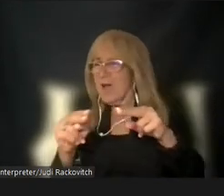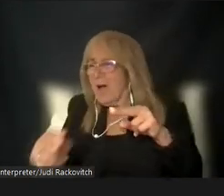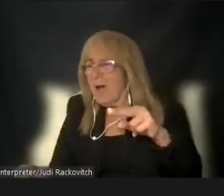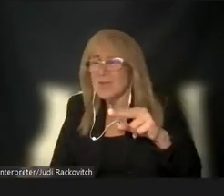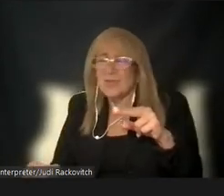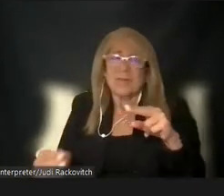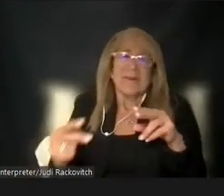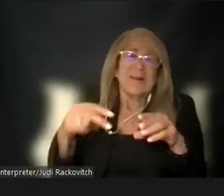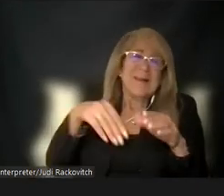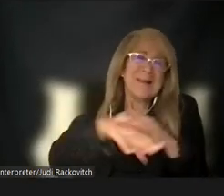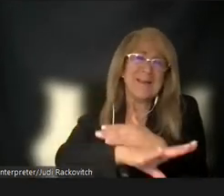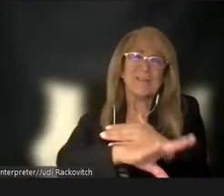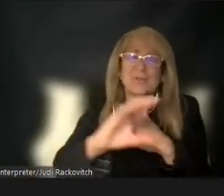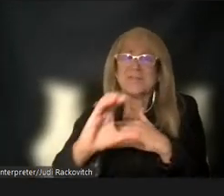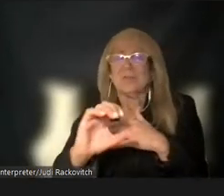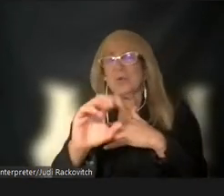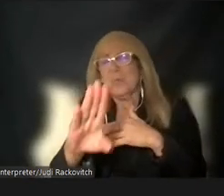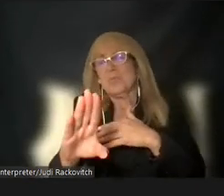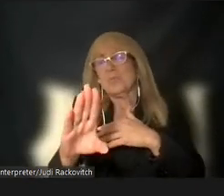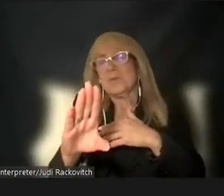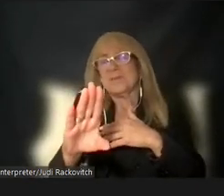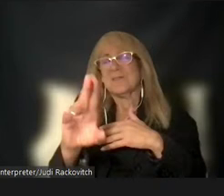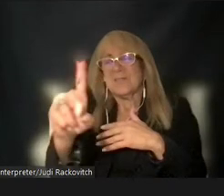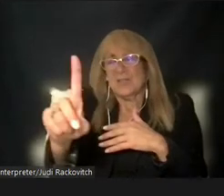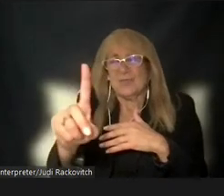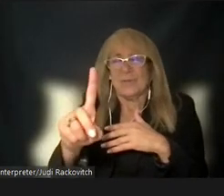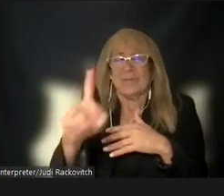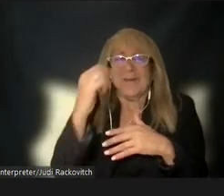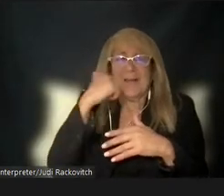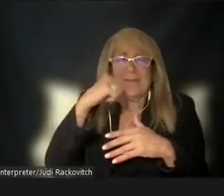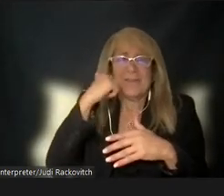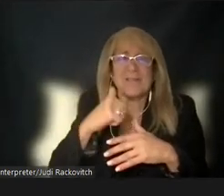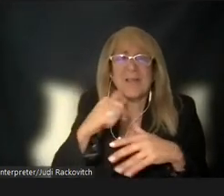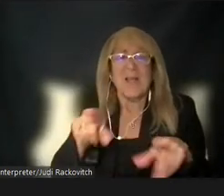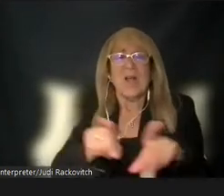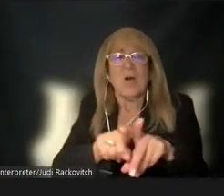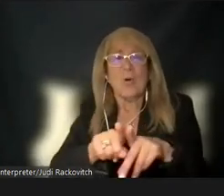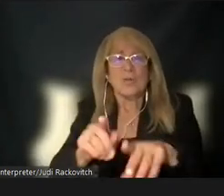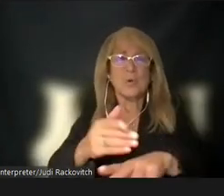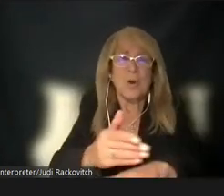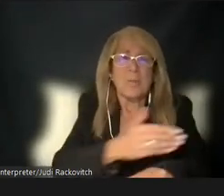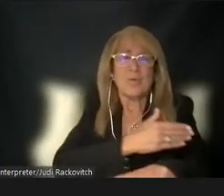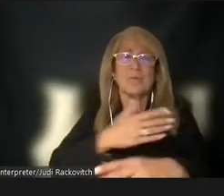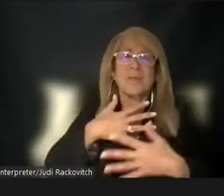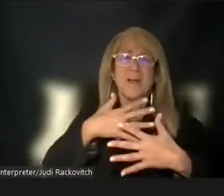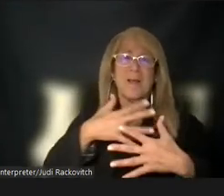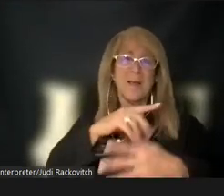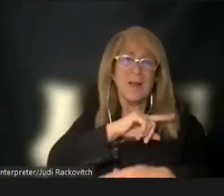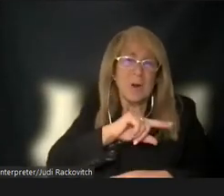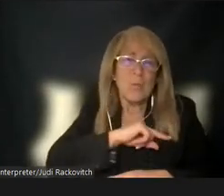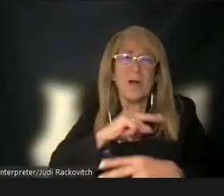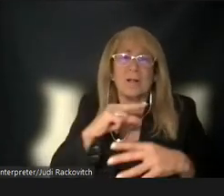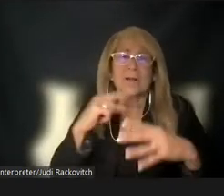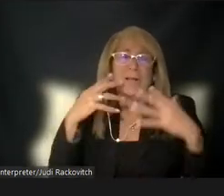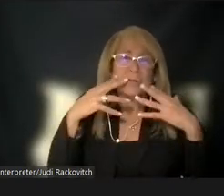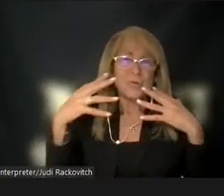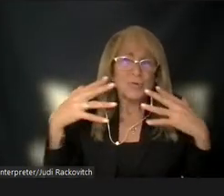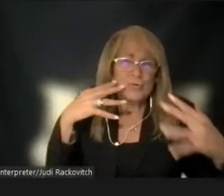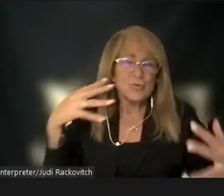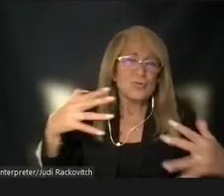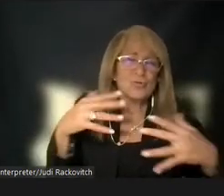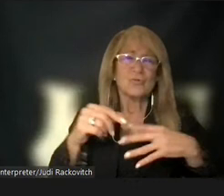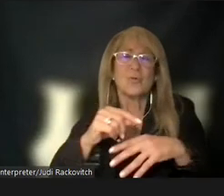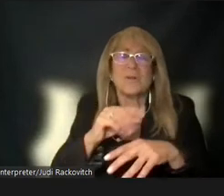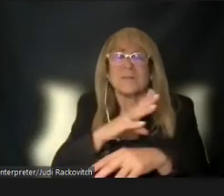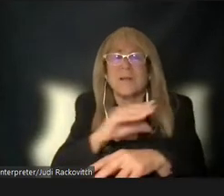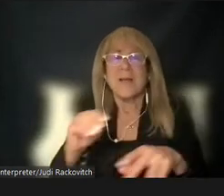District each day. As a result, we anticipate improvements in air quality and traffic noise as there would be fewer vehicles, and we anticipate